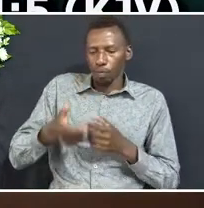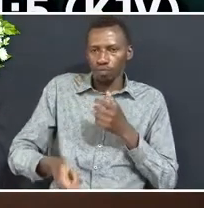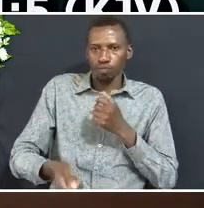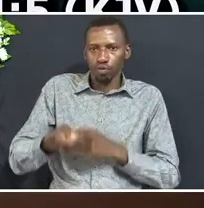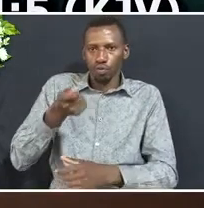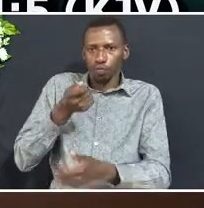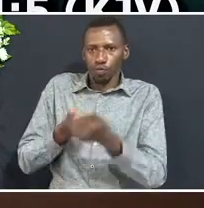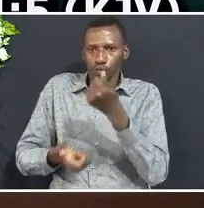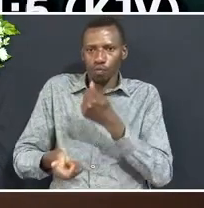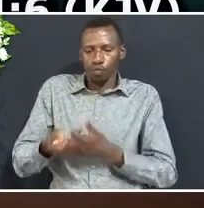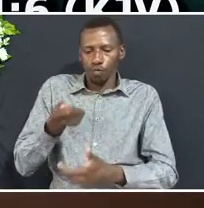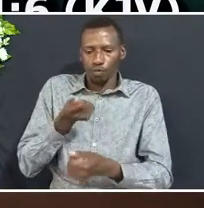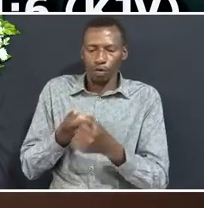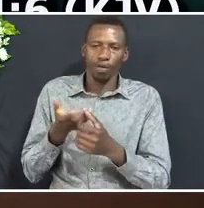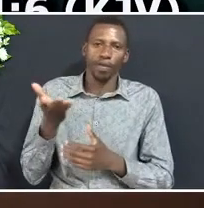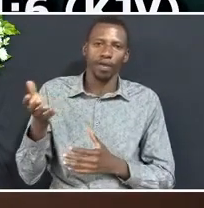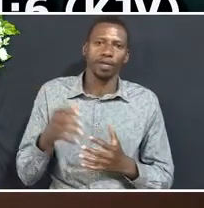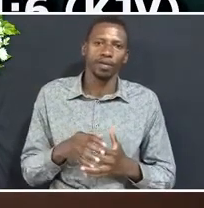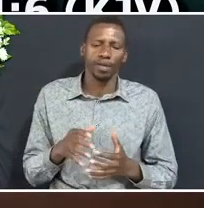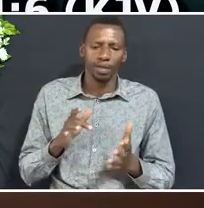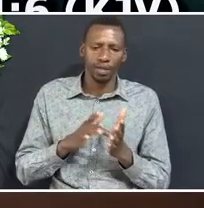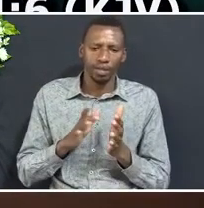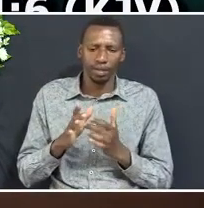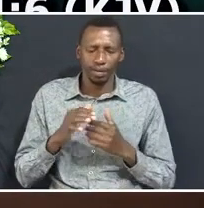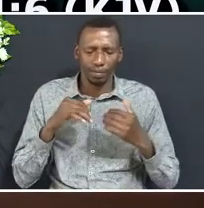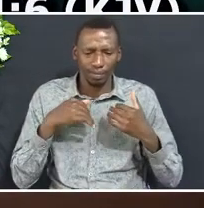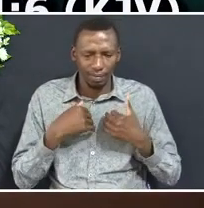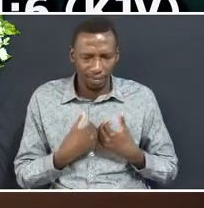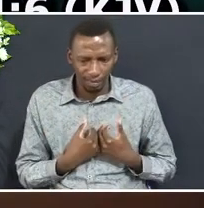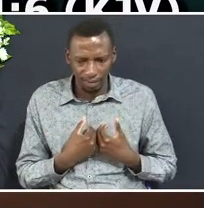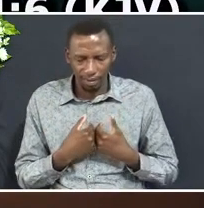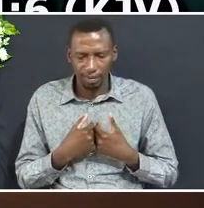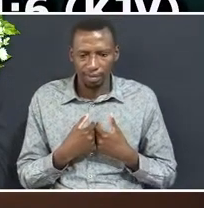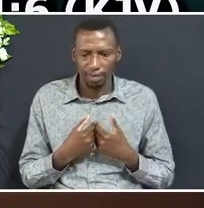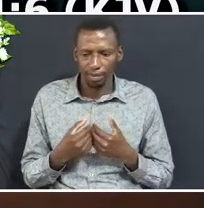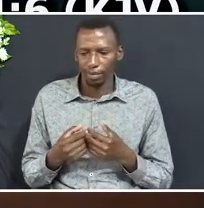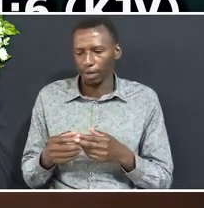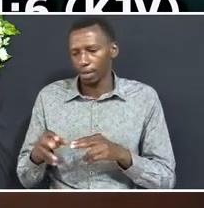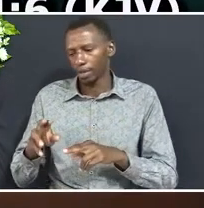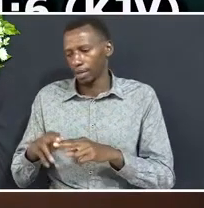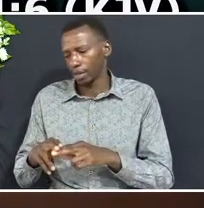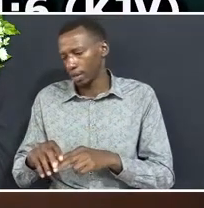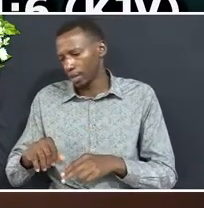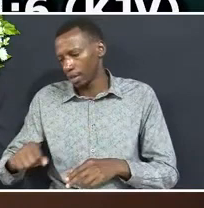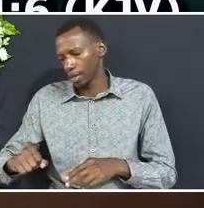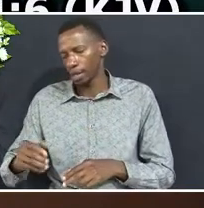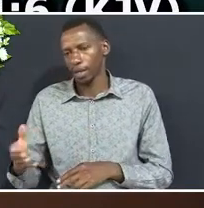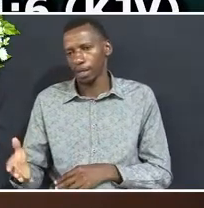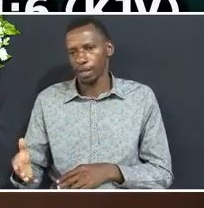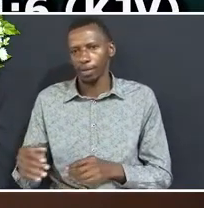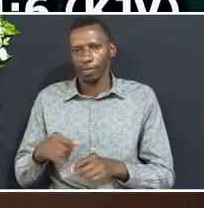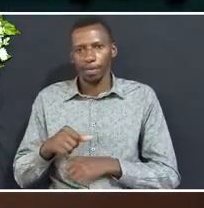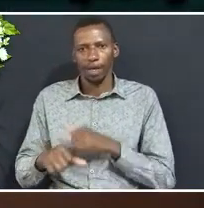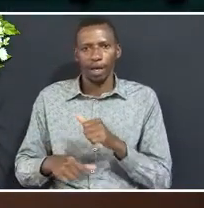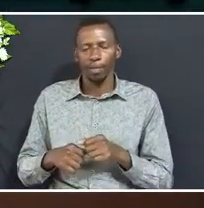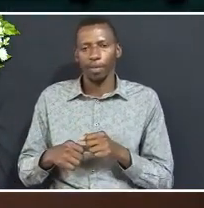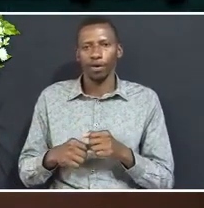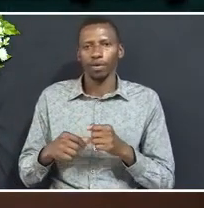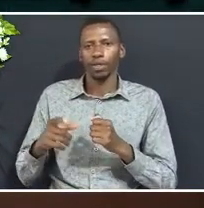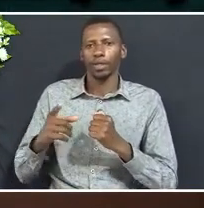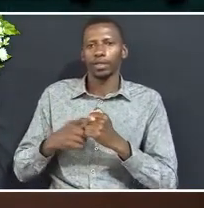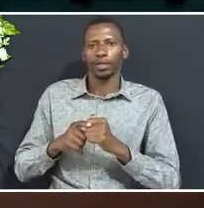therefore, being wearied from the journey, sat thus by the well. It was about the sixth